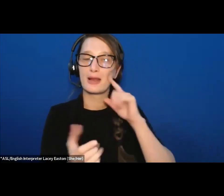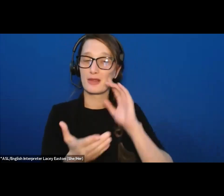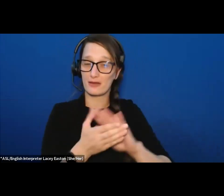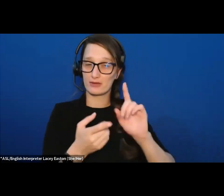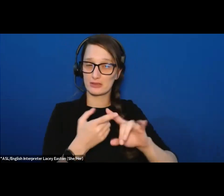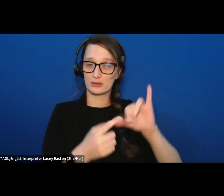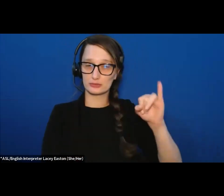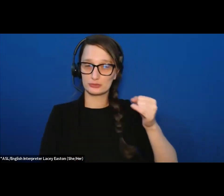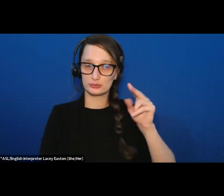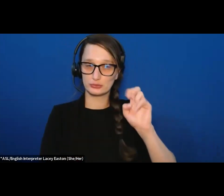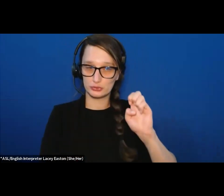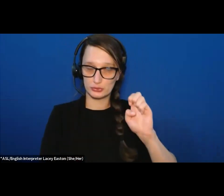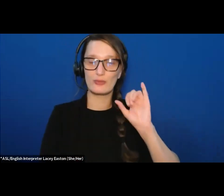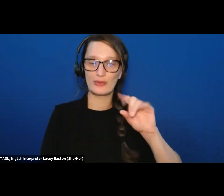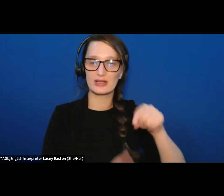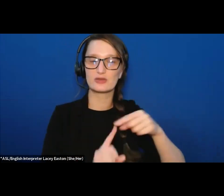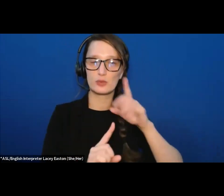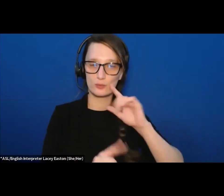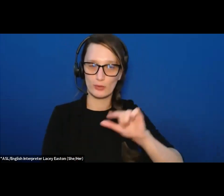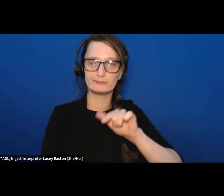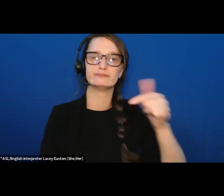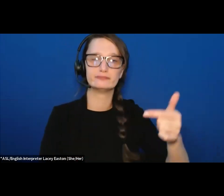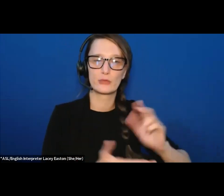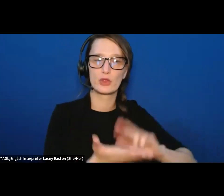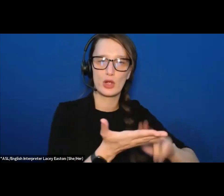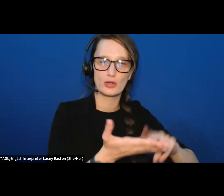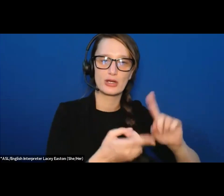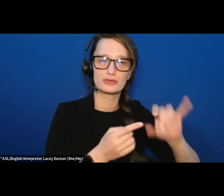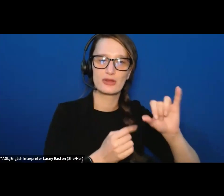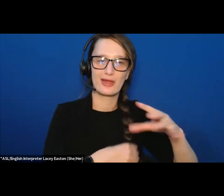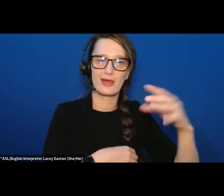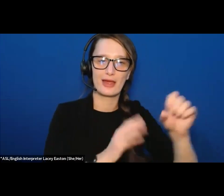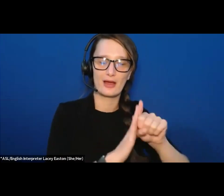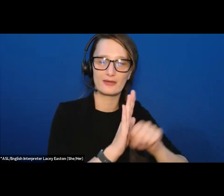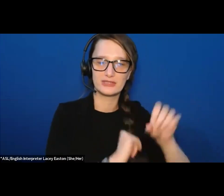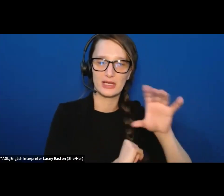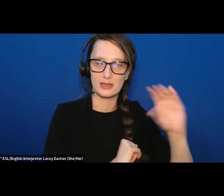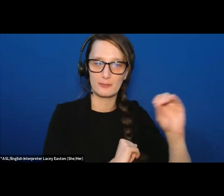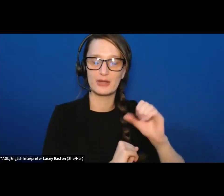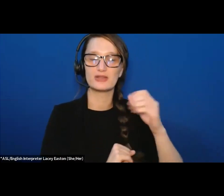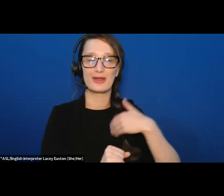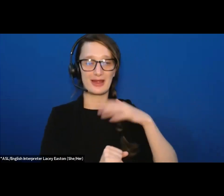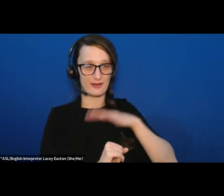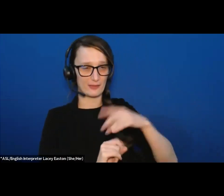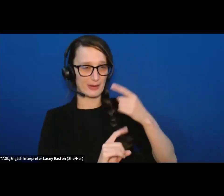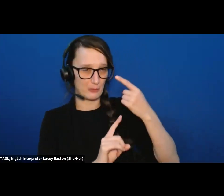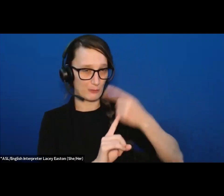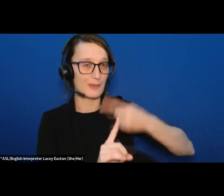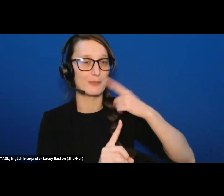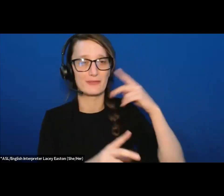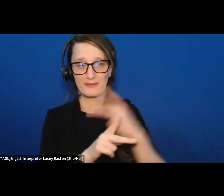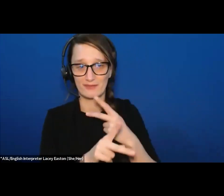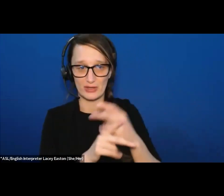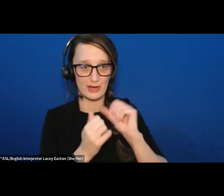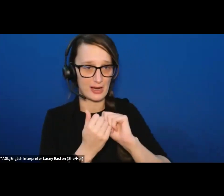which is when the contract looks like it will be switching over. And so that means we really have about 1 month to get things figured out as far as